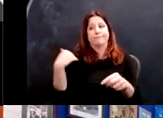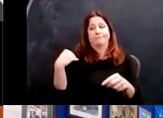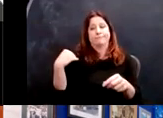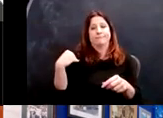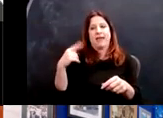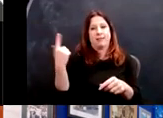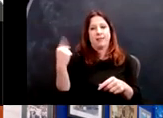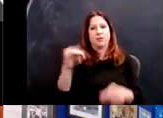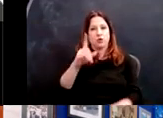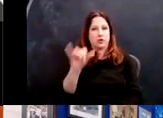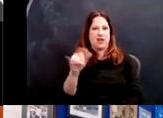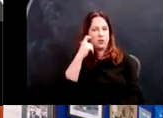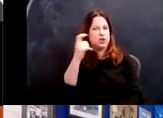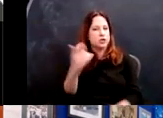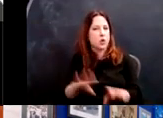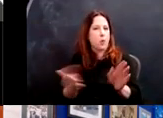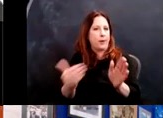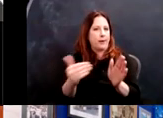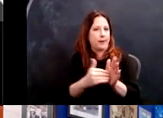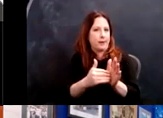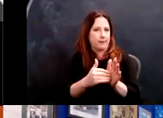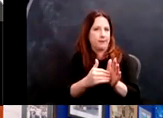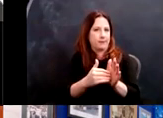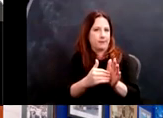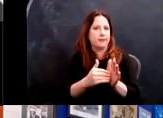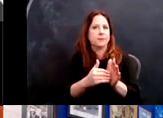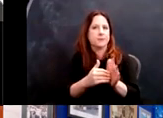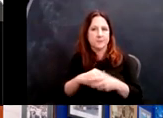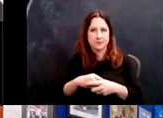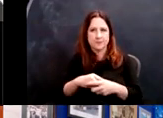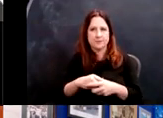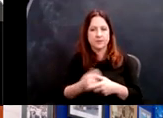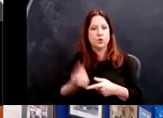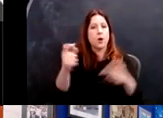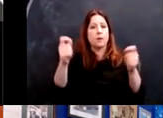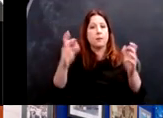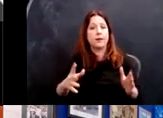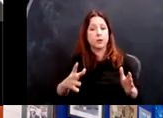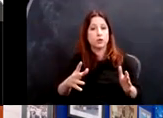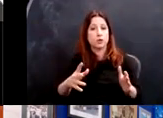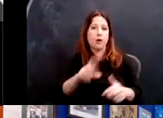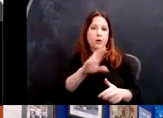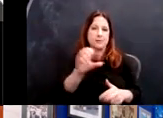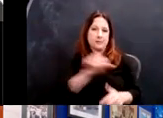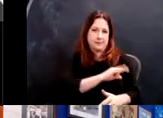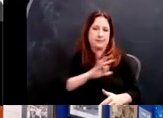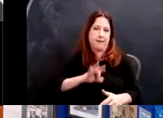and we had just reopened our centers at that time. And one of the RCC